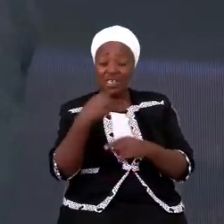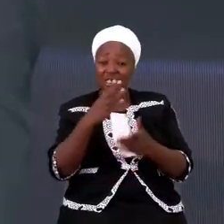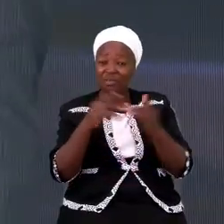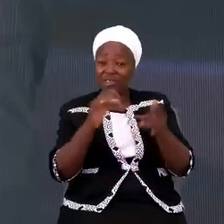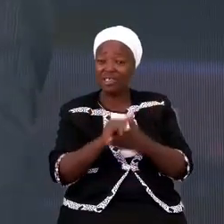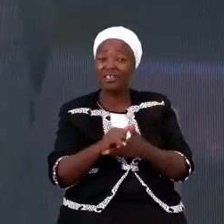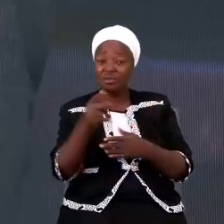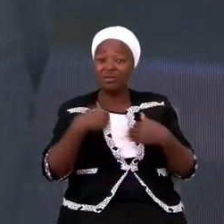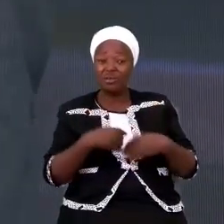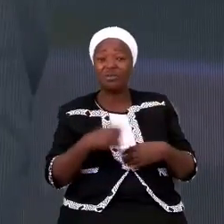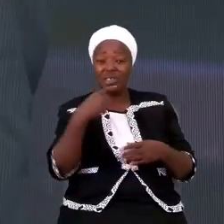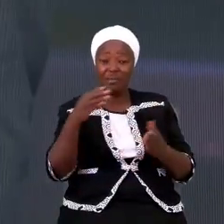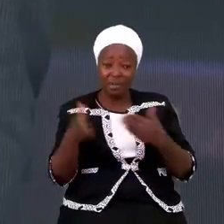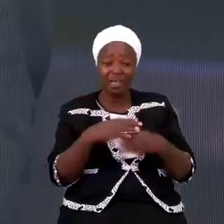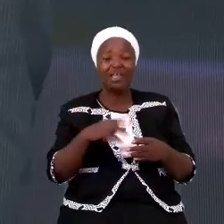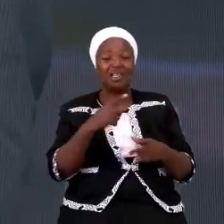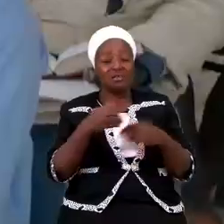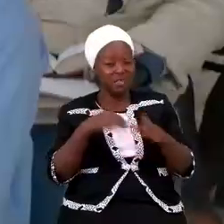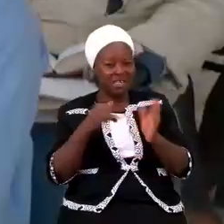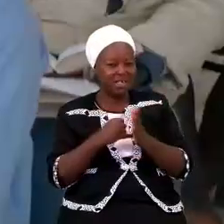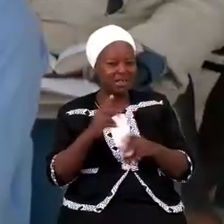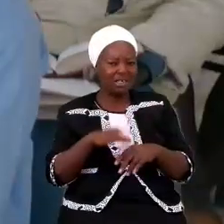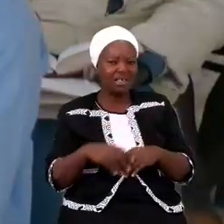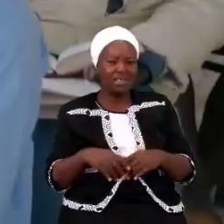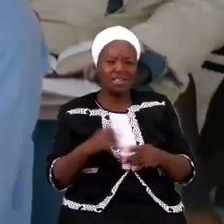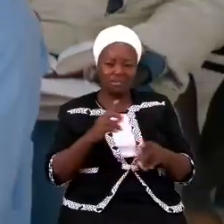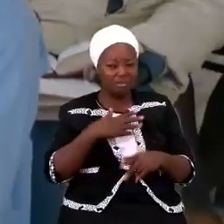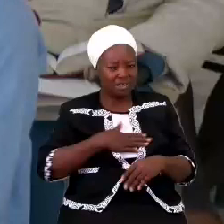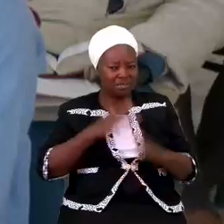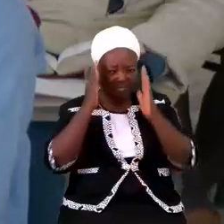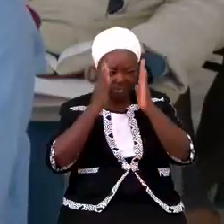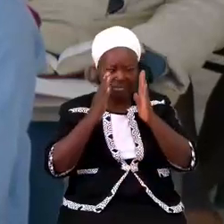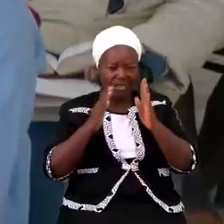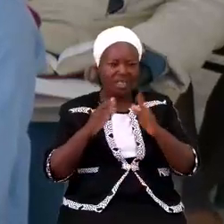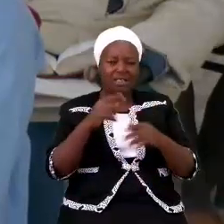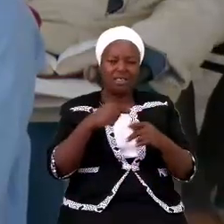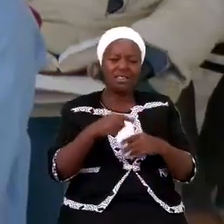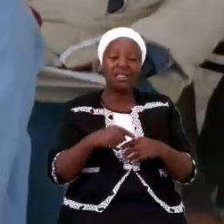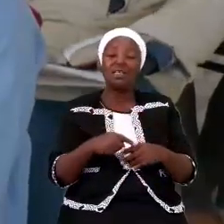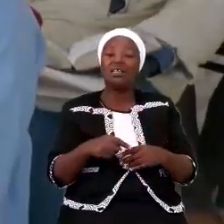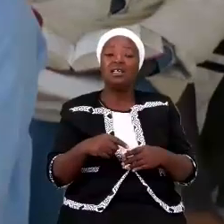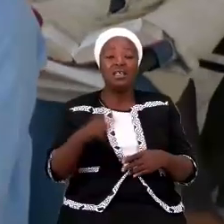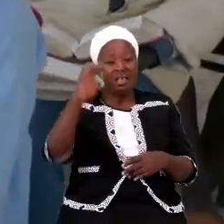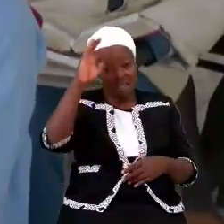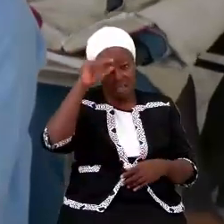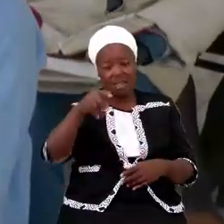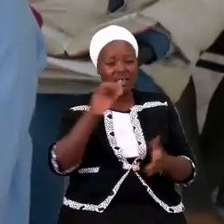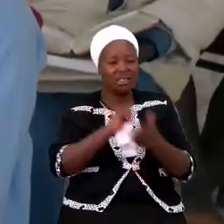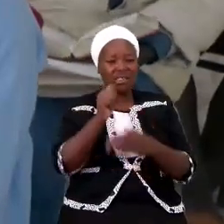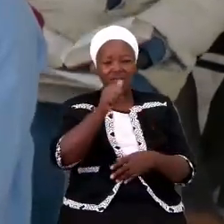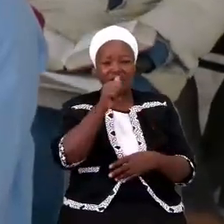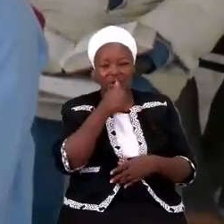end. I will endure to the end. The same shall be saved. That's